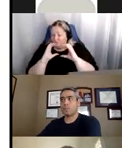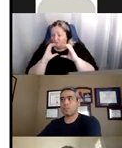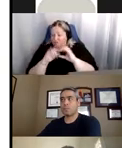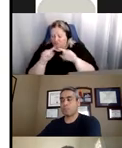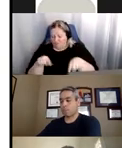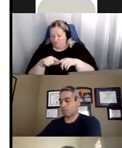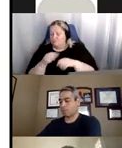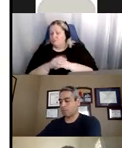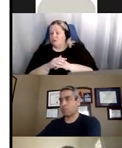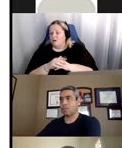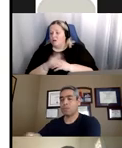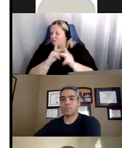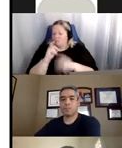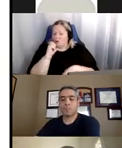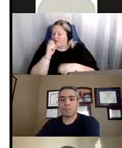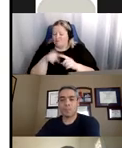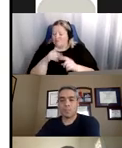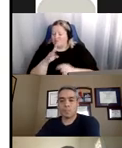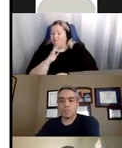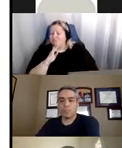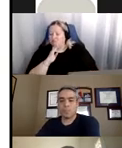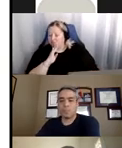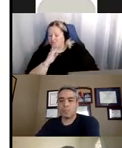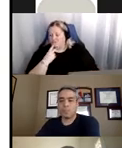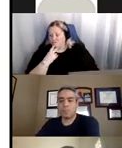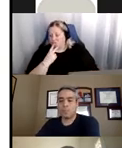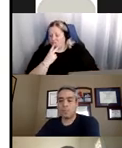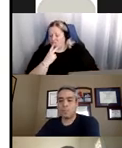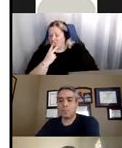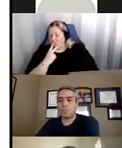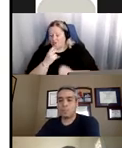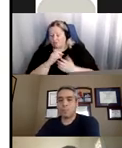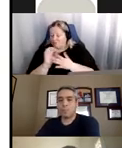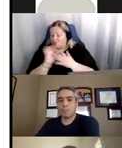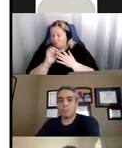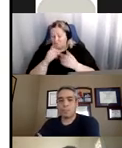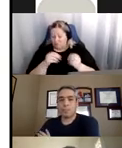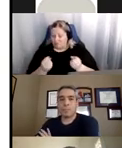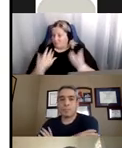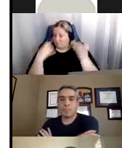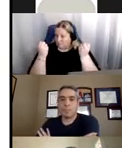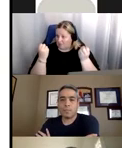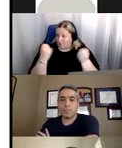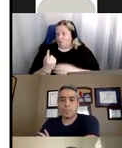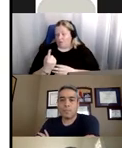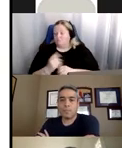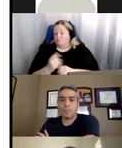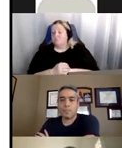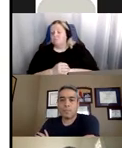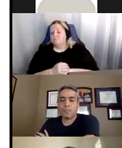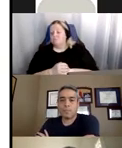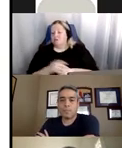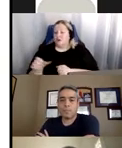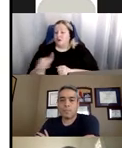So people who are unable to speak verbally, there are many options to communicate. Obviously, sign language is one of them. But